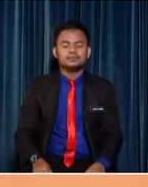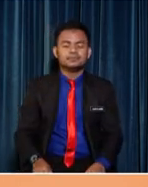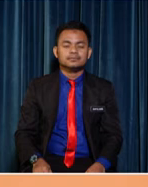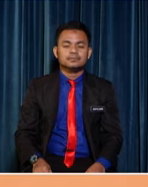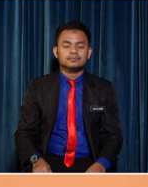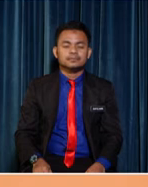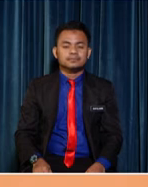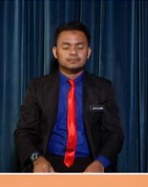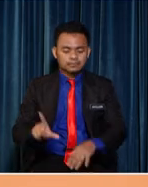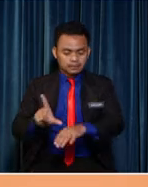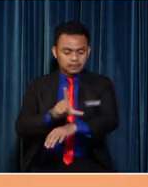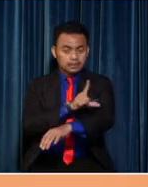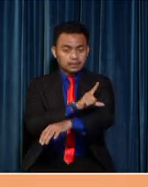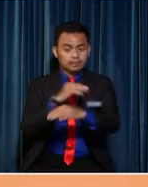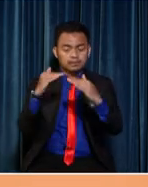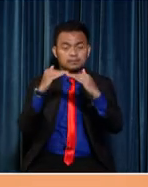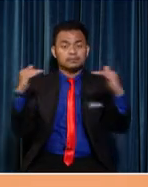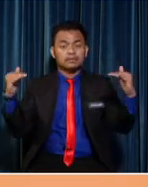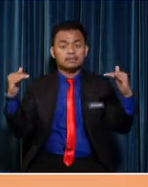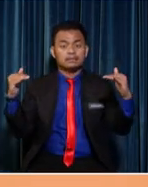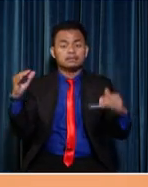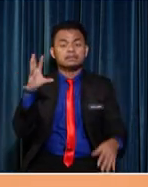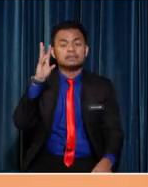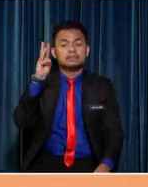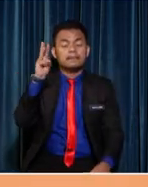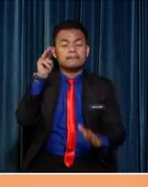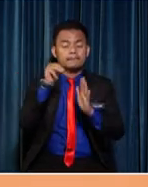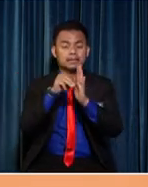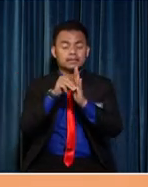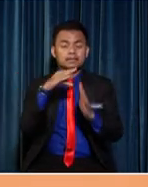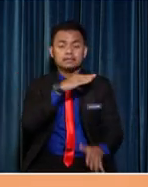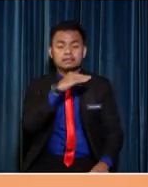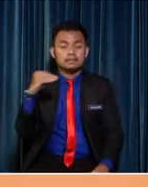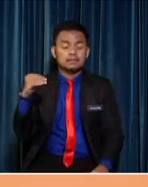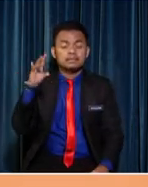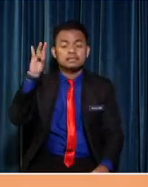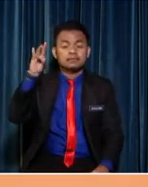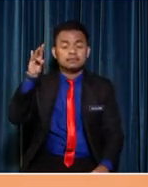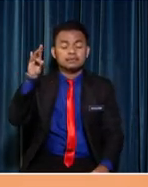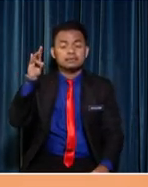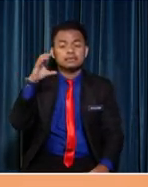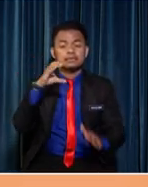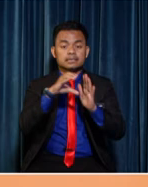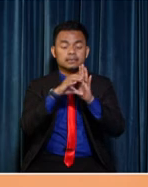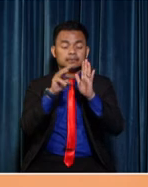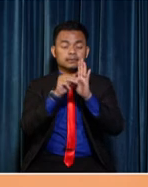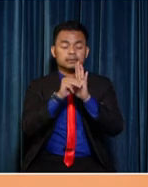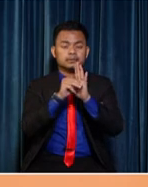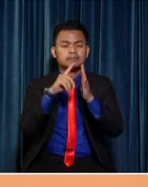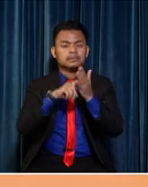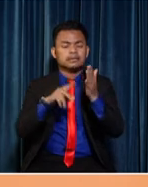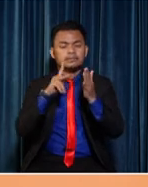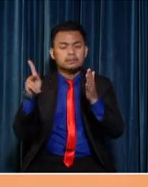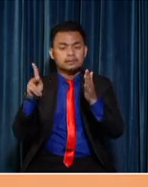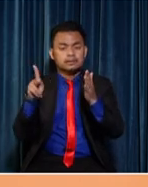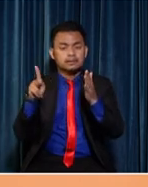The length of the plank is 6 meters and 70 centimeters. What is the length